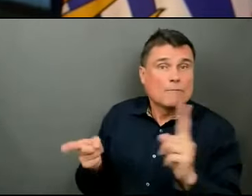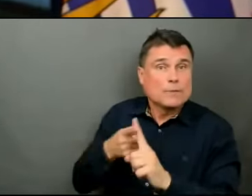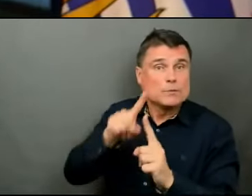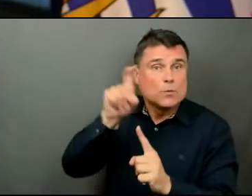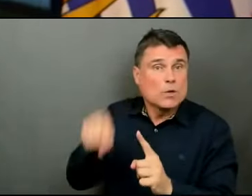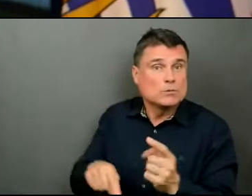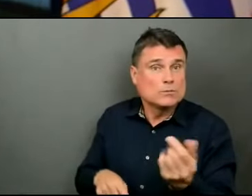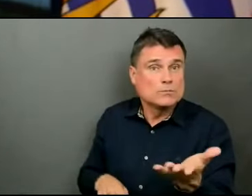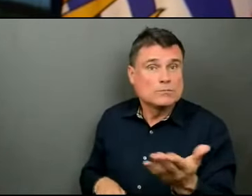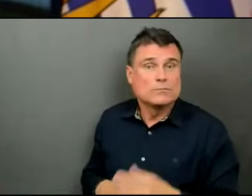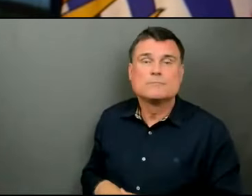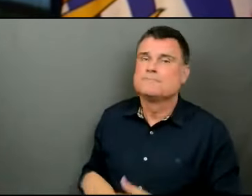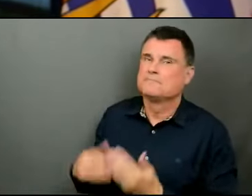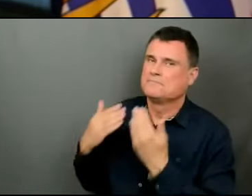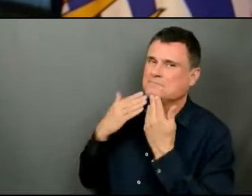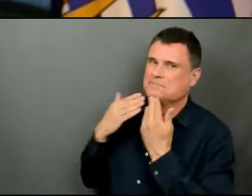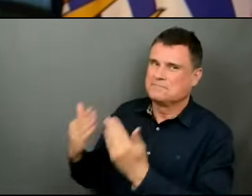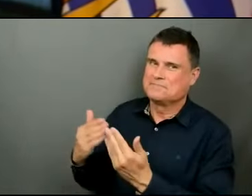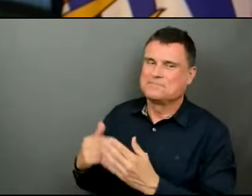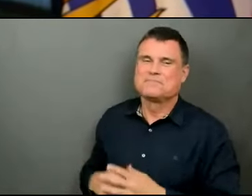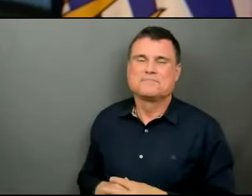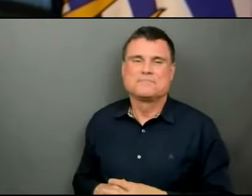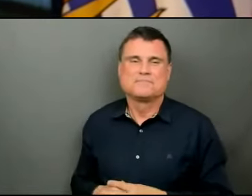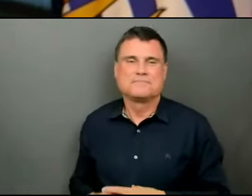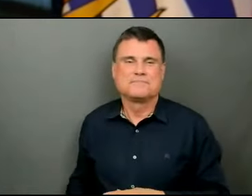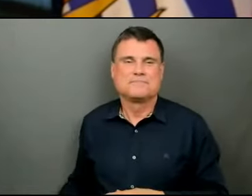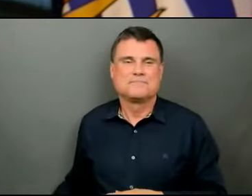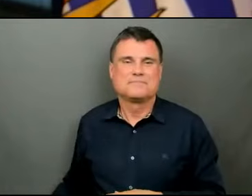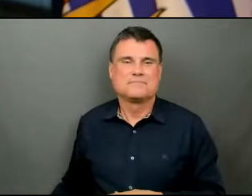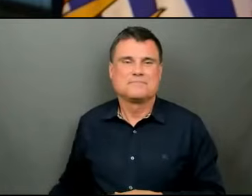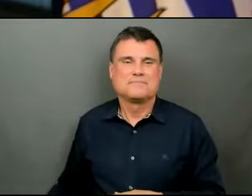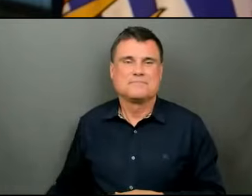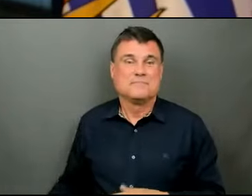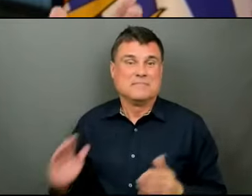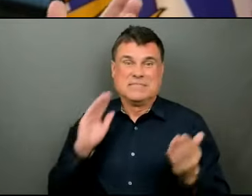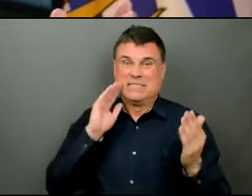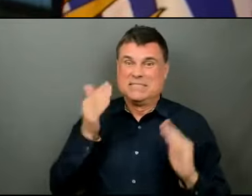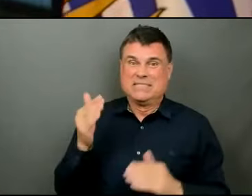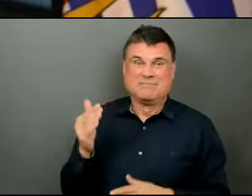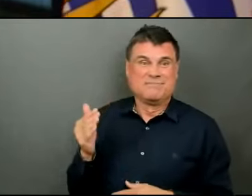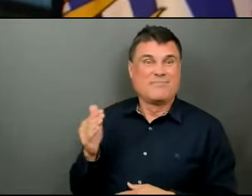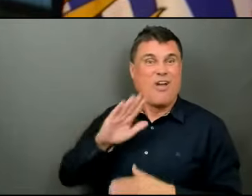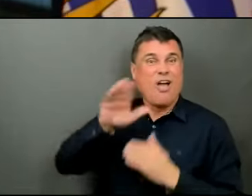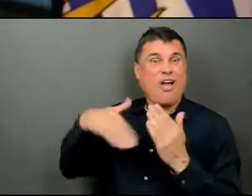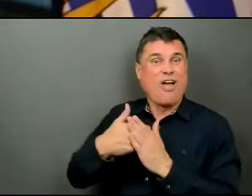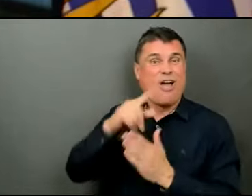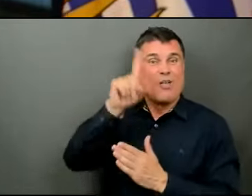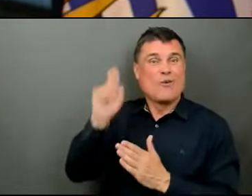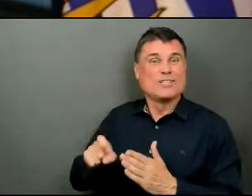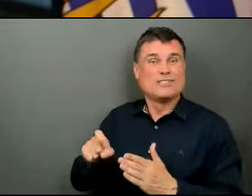Thank you very much. It appears that you have answered all the questions that reporters had. We can conclude the event.